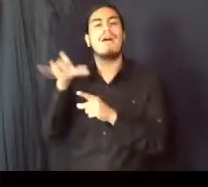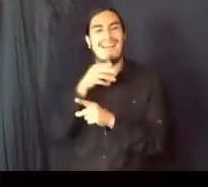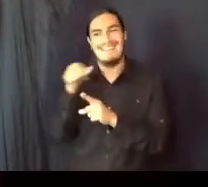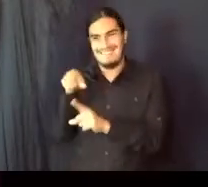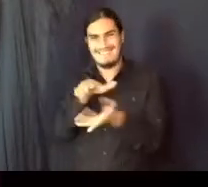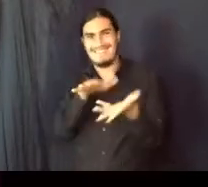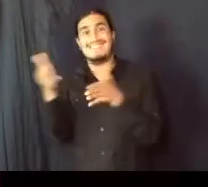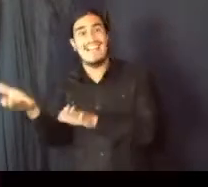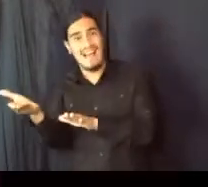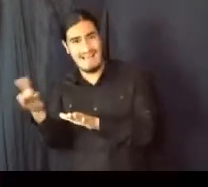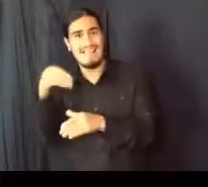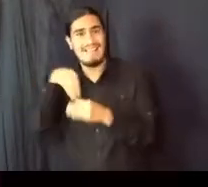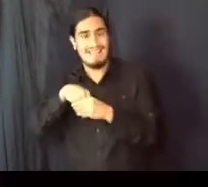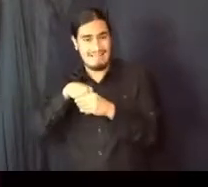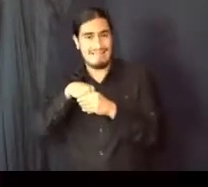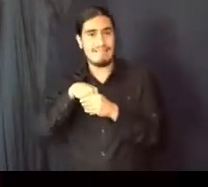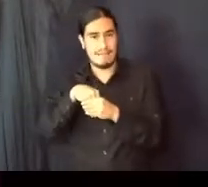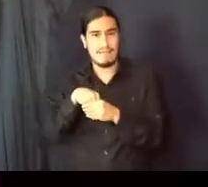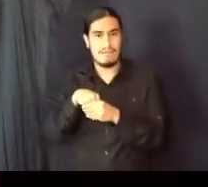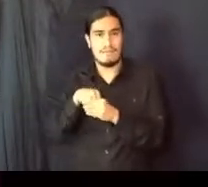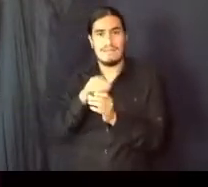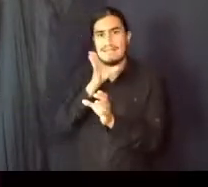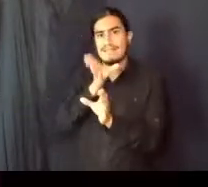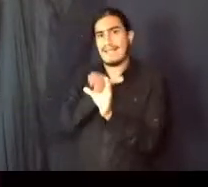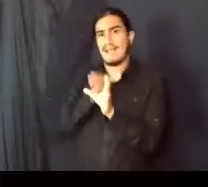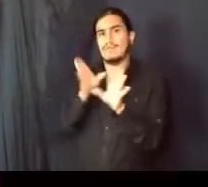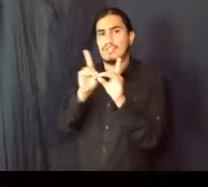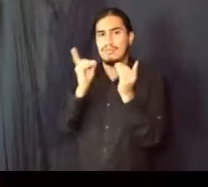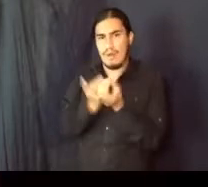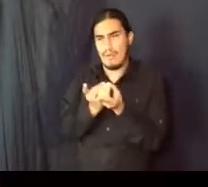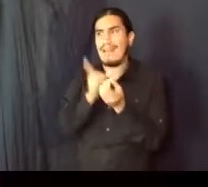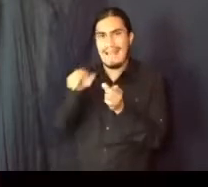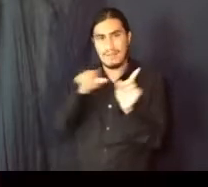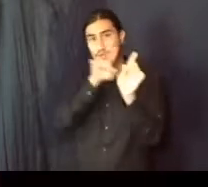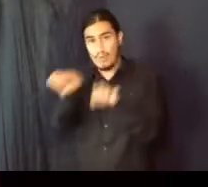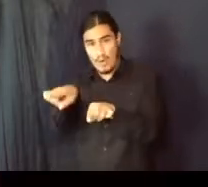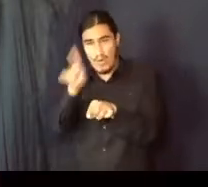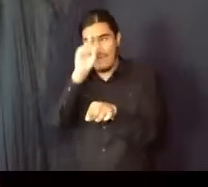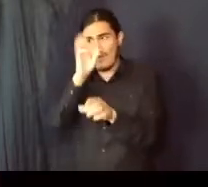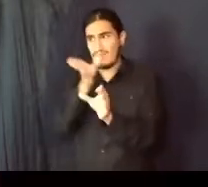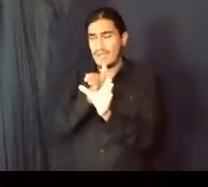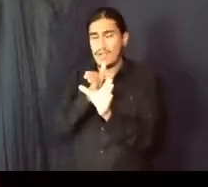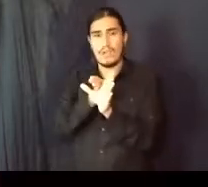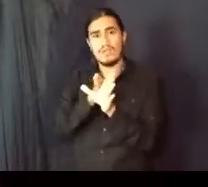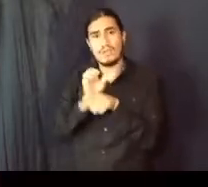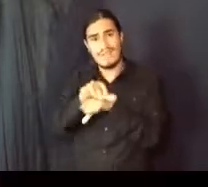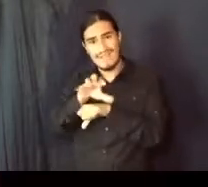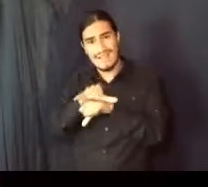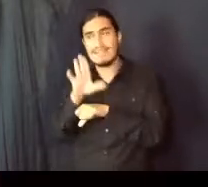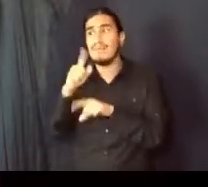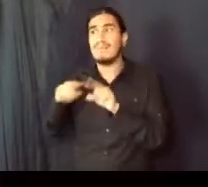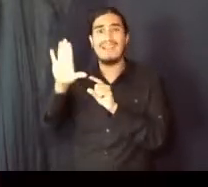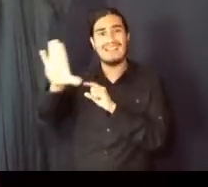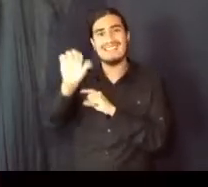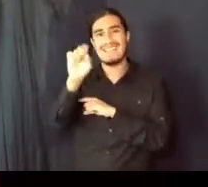the psychiatric department to seek psychological advice. His case was just closed this